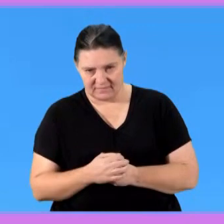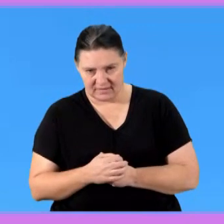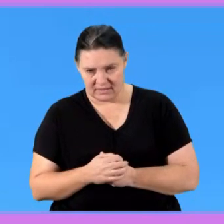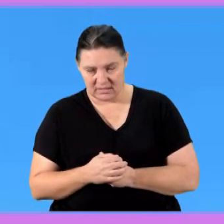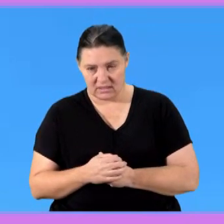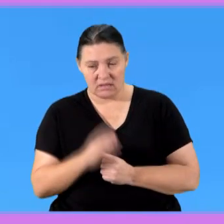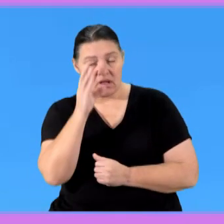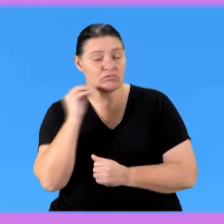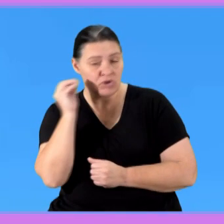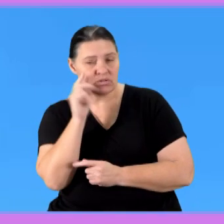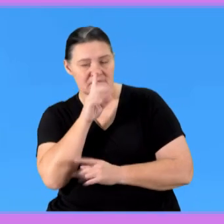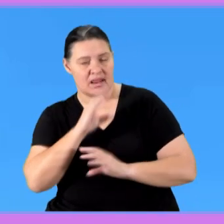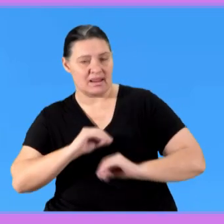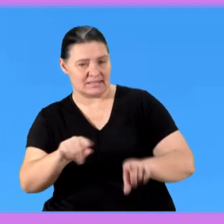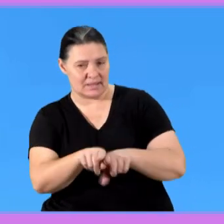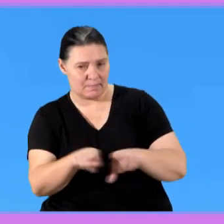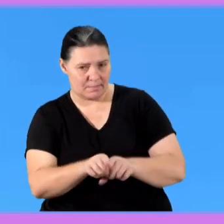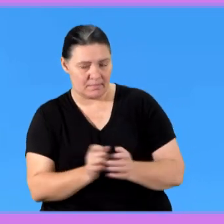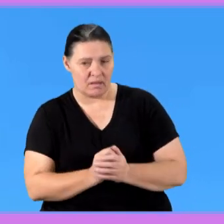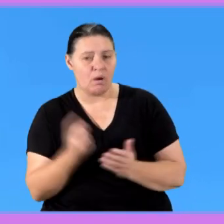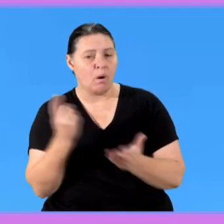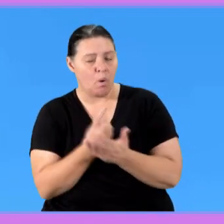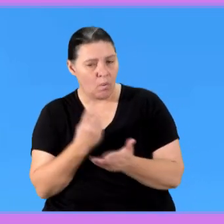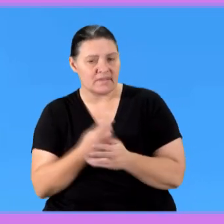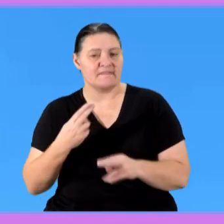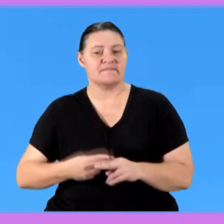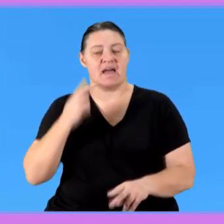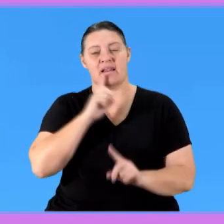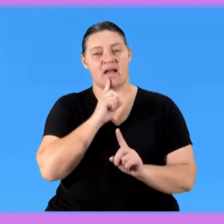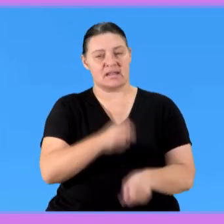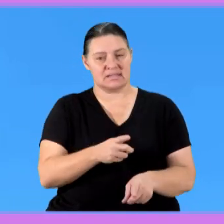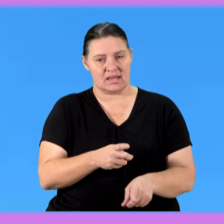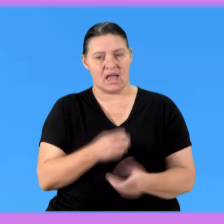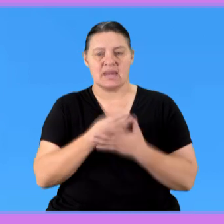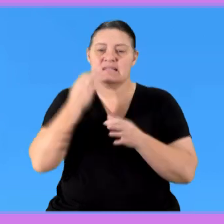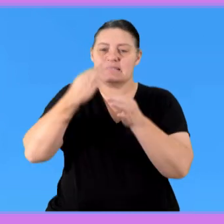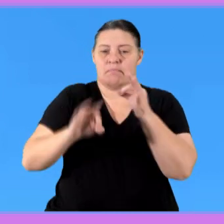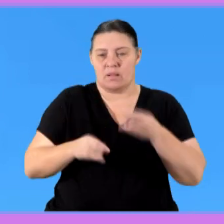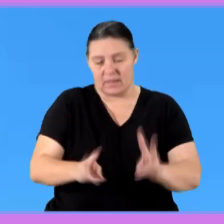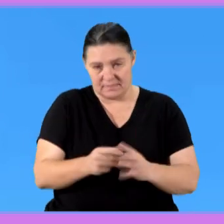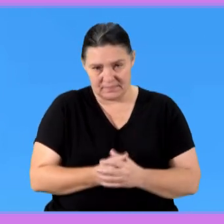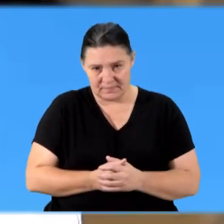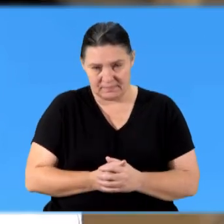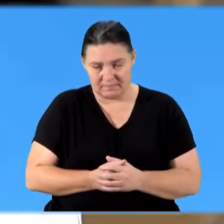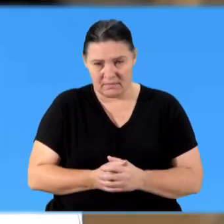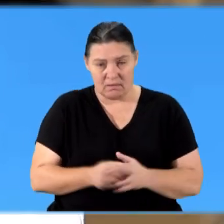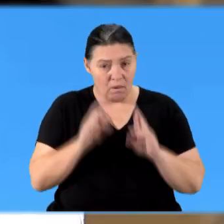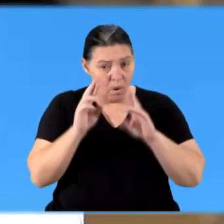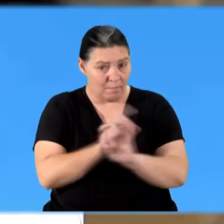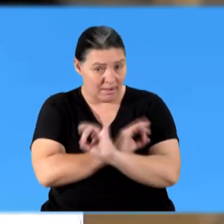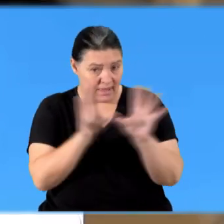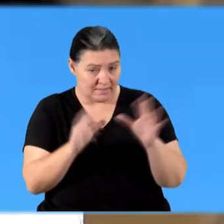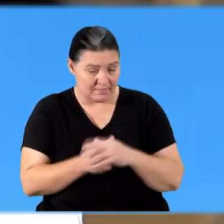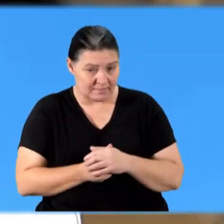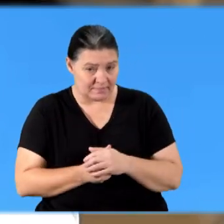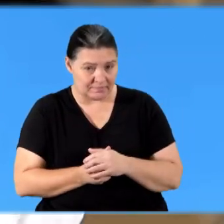And then, as you've noticed in our lesson as well, always leave your final answer in its simplest form. Okay, so I hope that